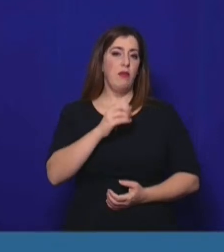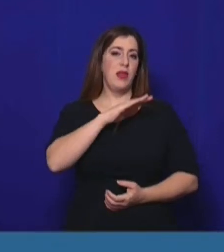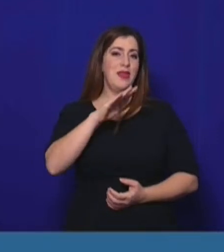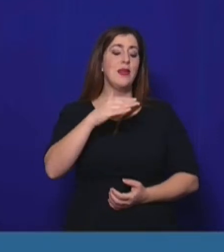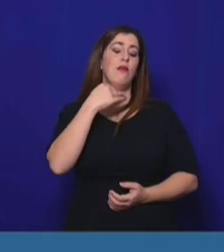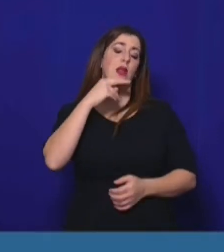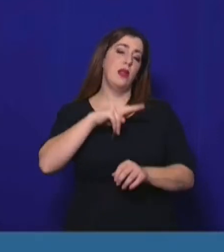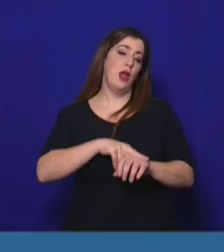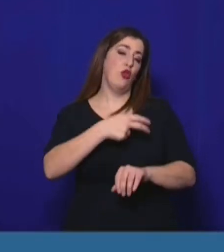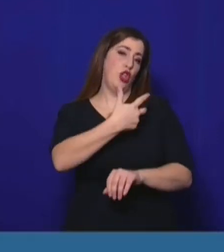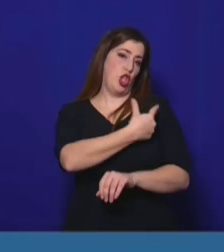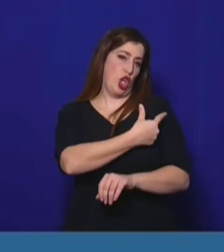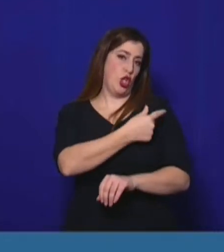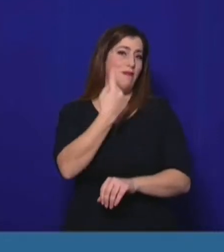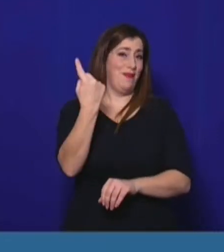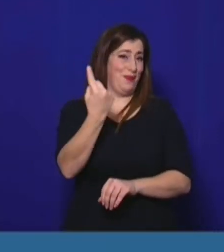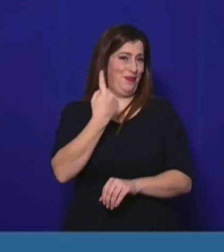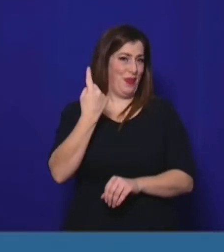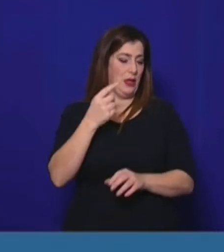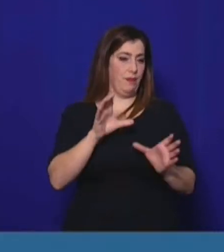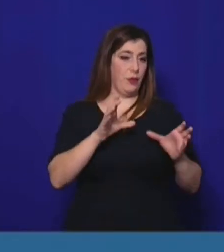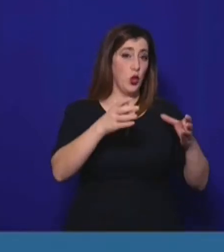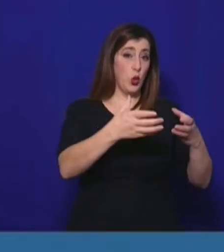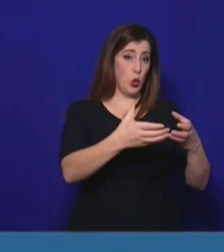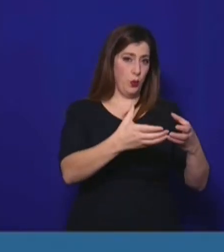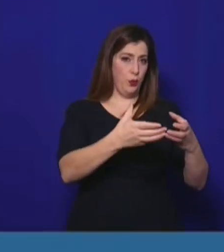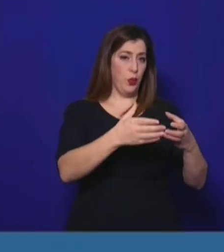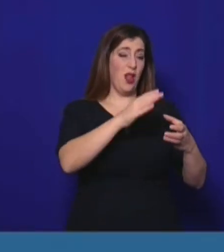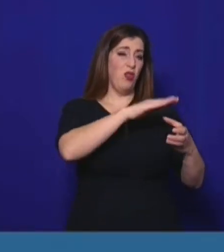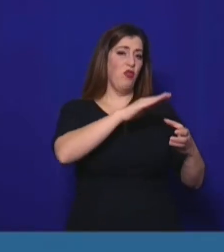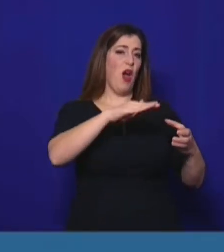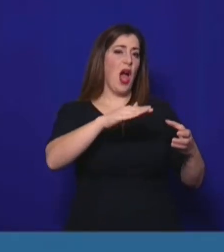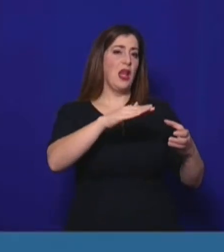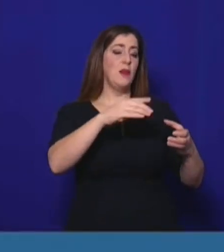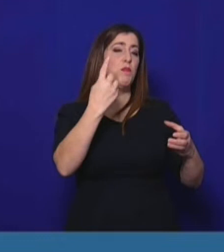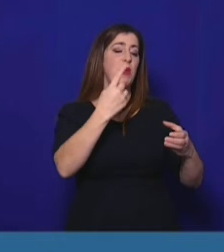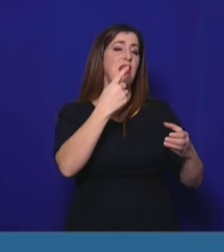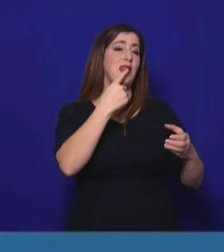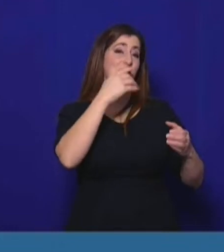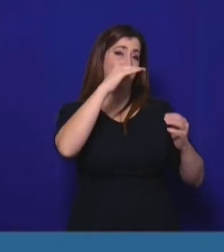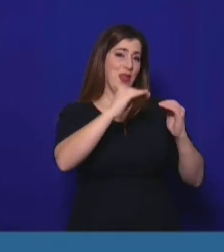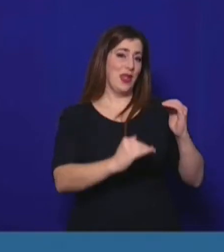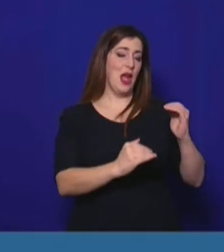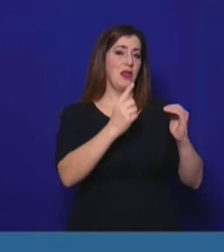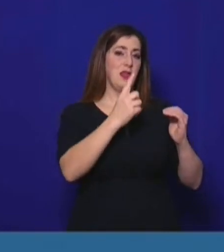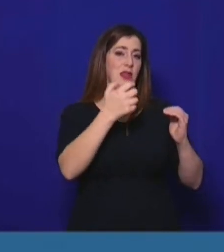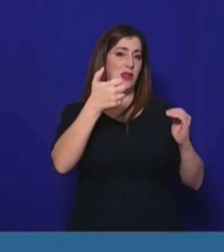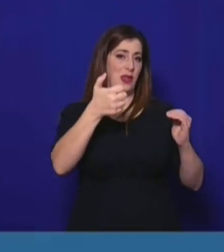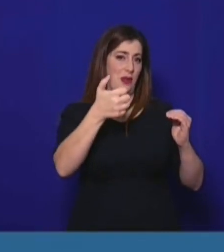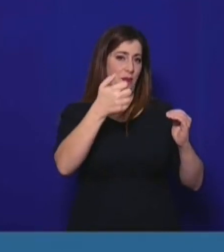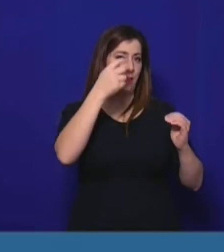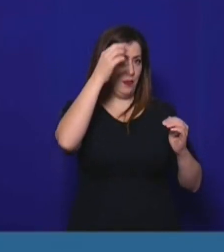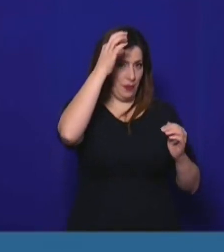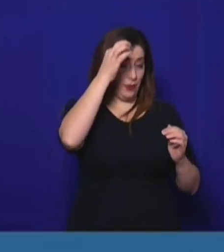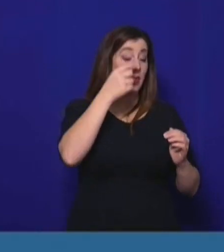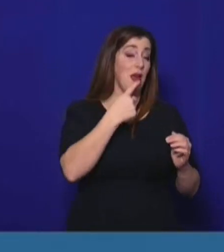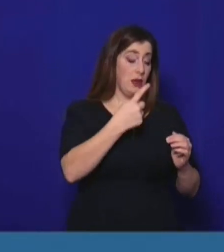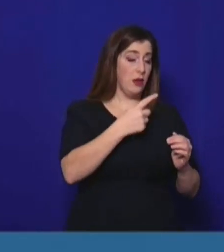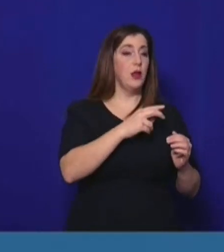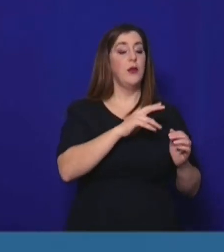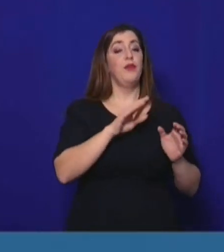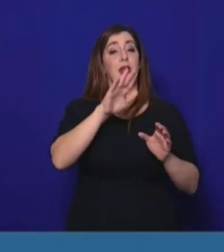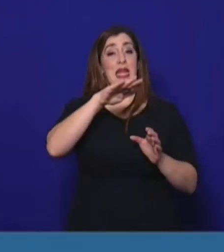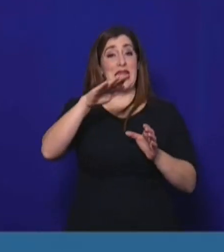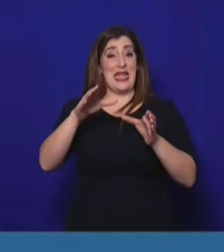din il-vaccine huma dawk it-tfal ta' inqas minn 16-il sena, in-nisa li huma pregnant jew inkella